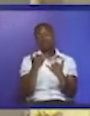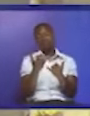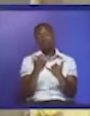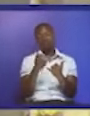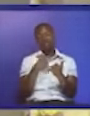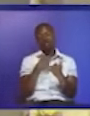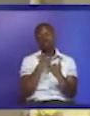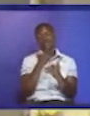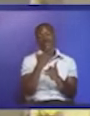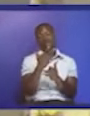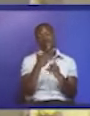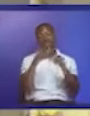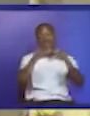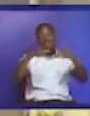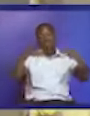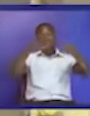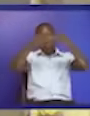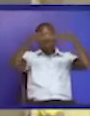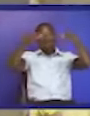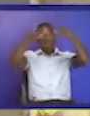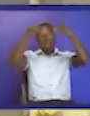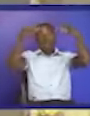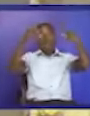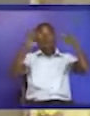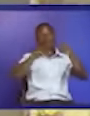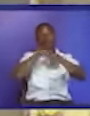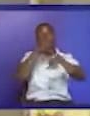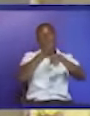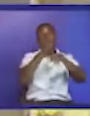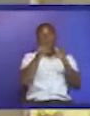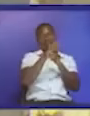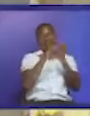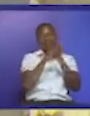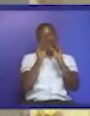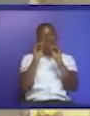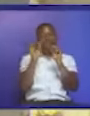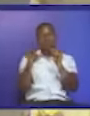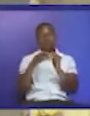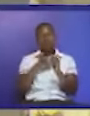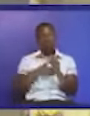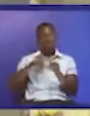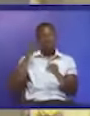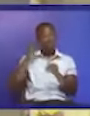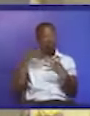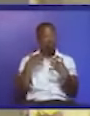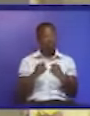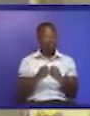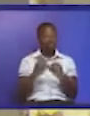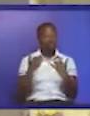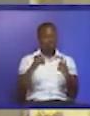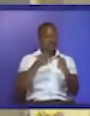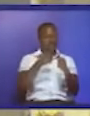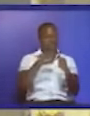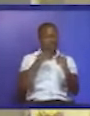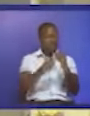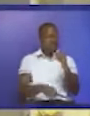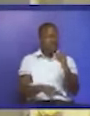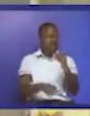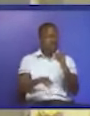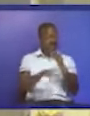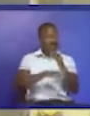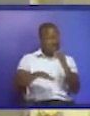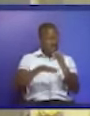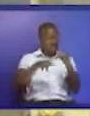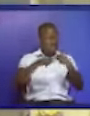three levels of authority that the Bible teaches. Please, I want you to listen. The first, which is the least level